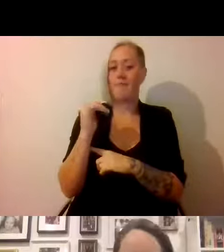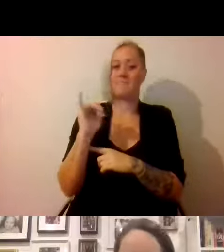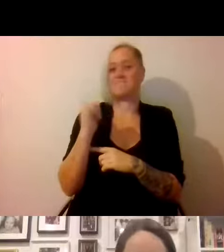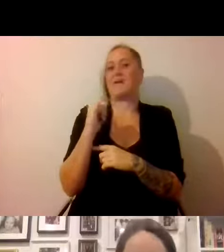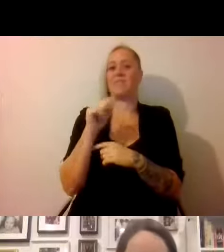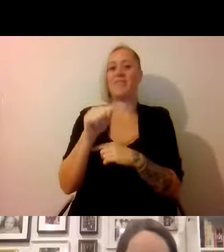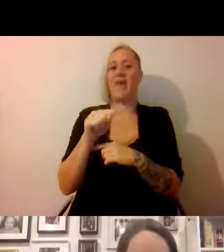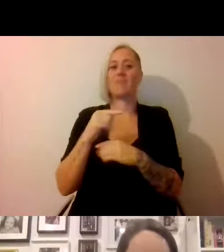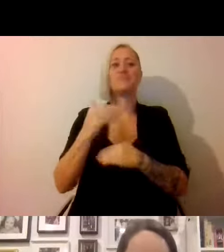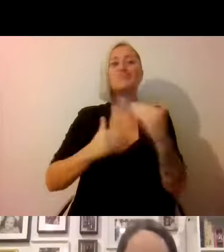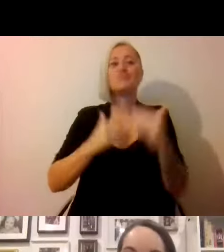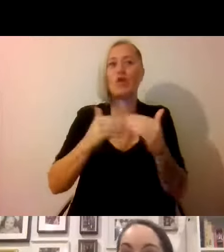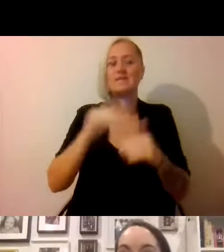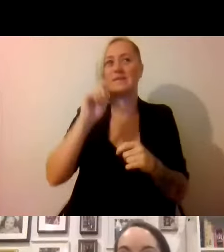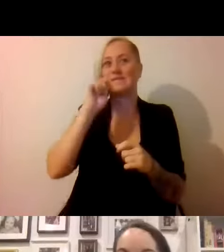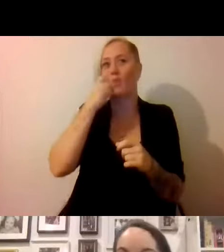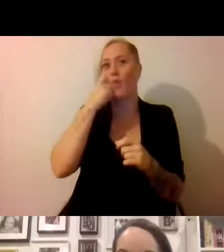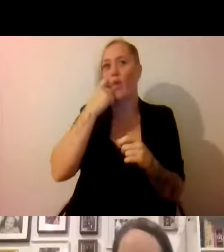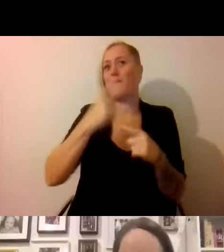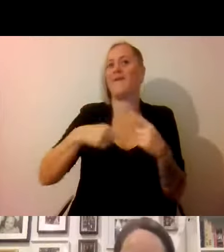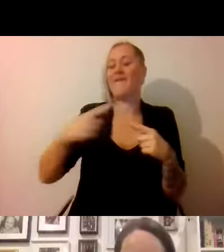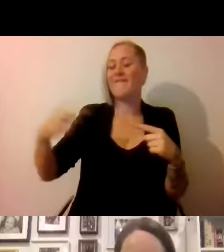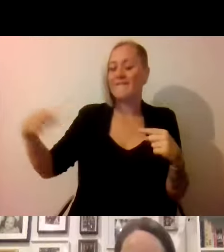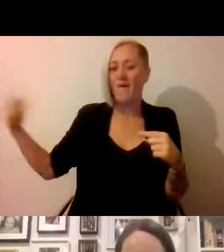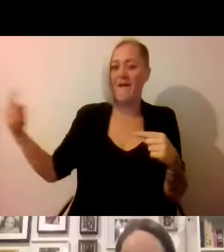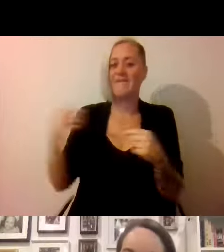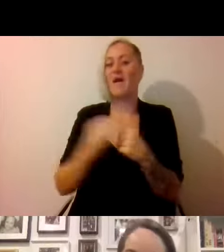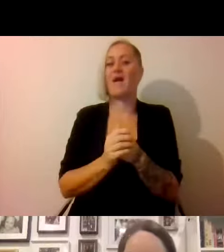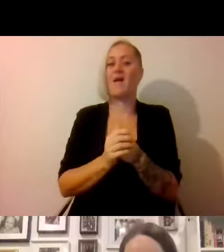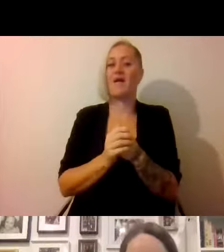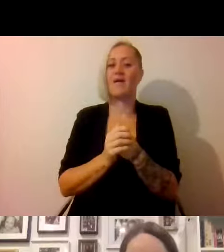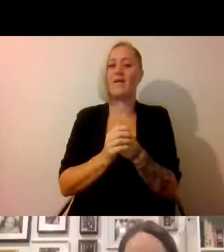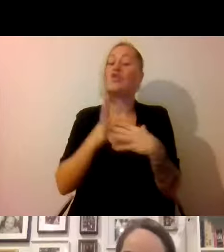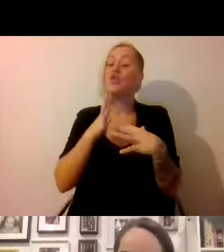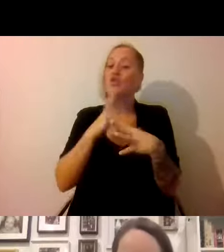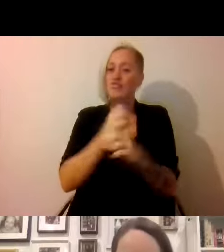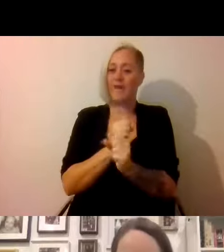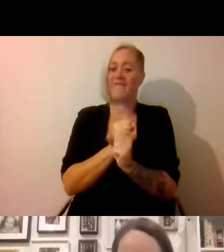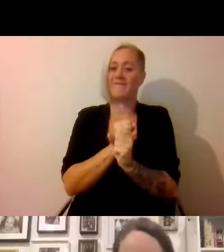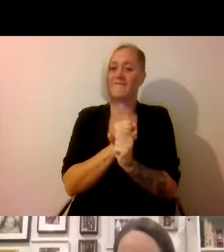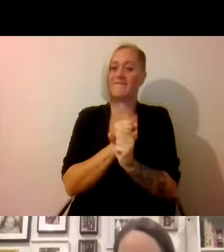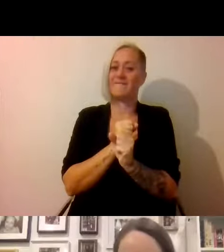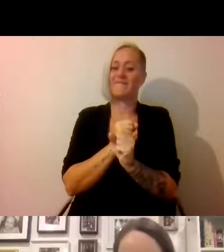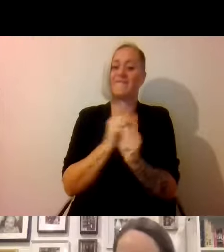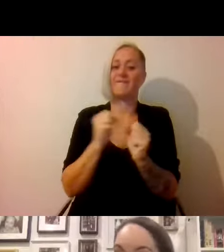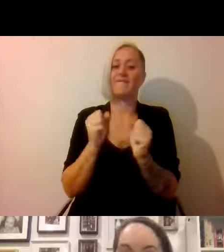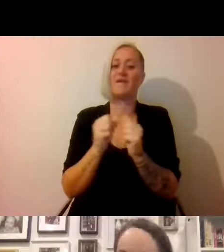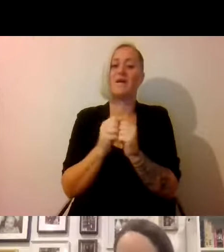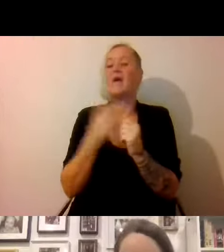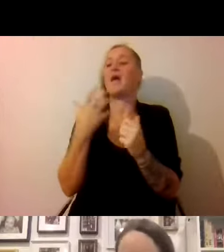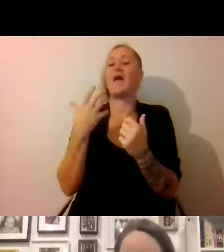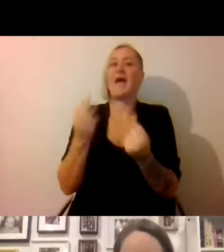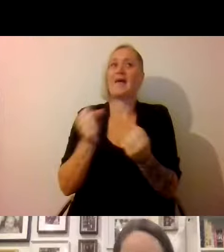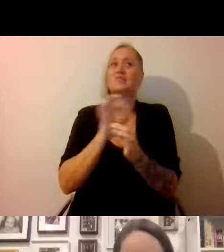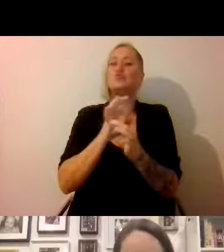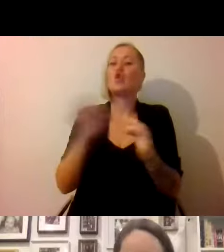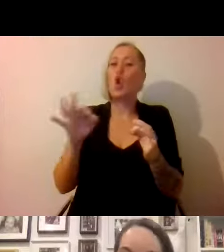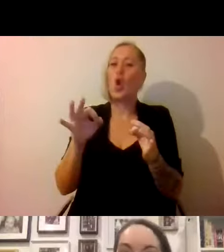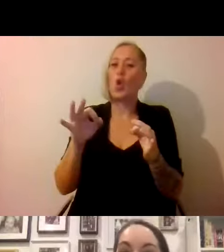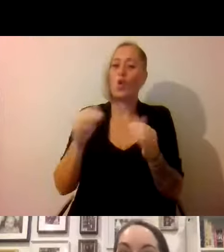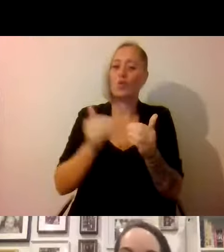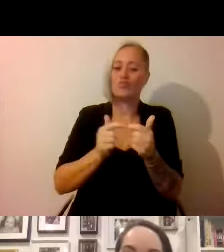eternal, bottomless and rough-hewn. Grief, as Joan Didion writes, has no distance.